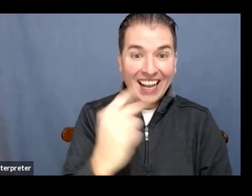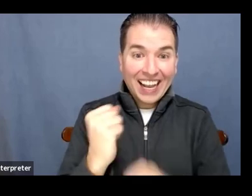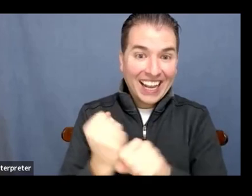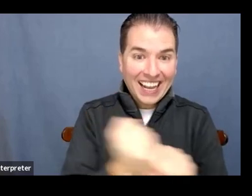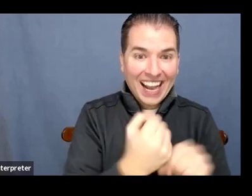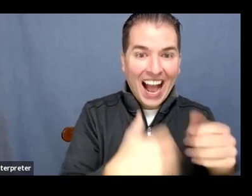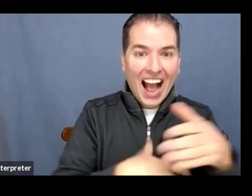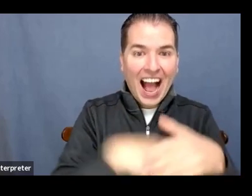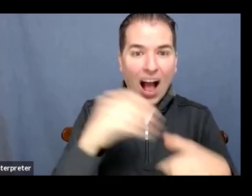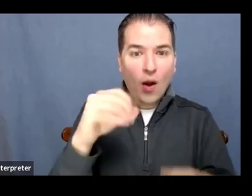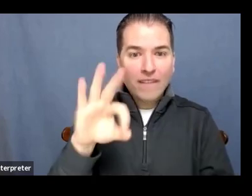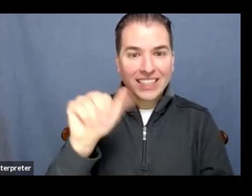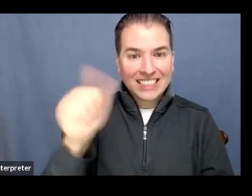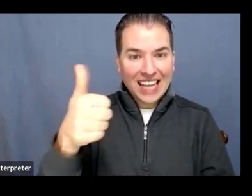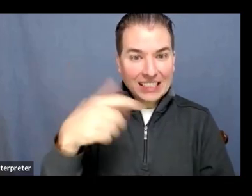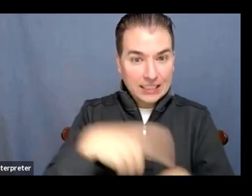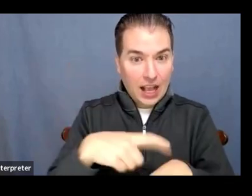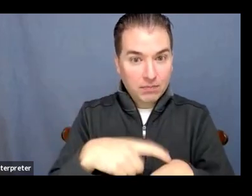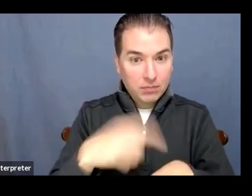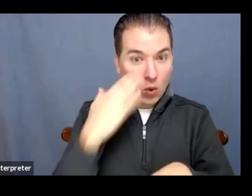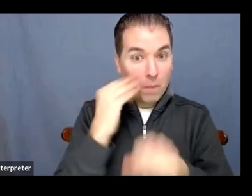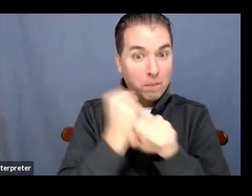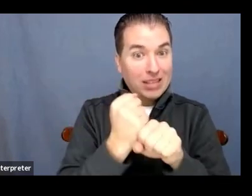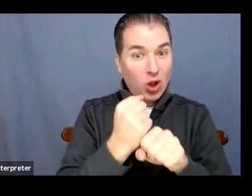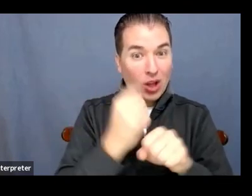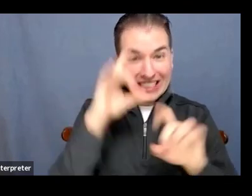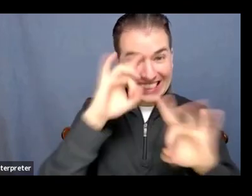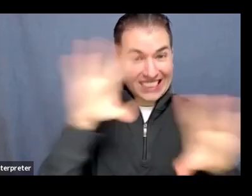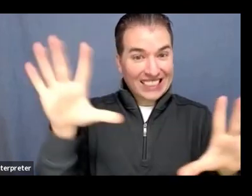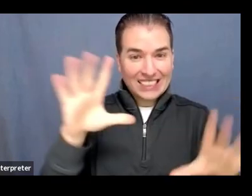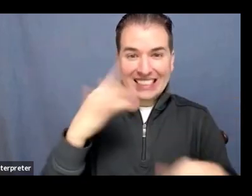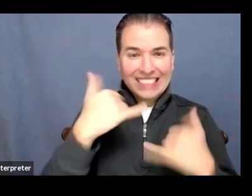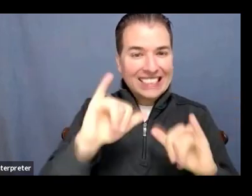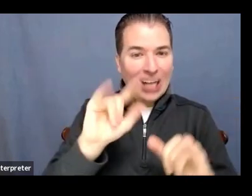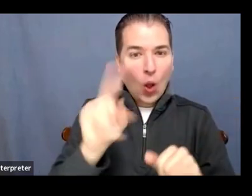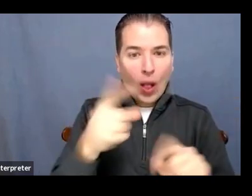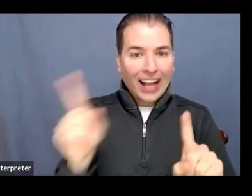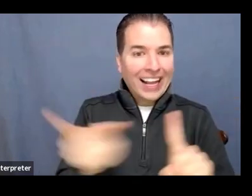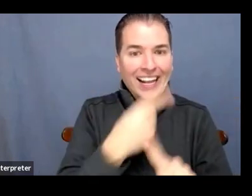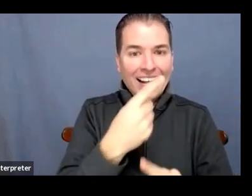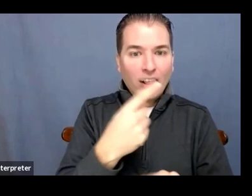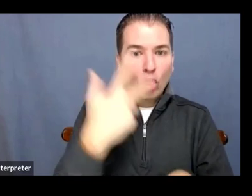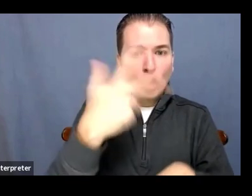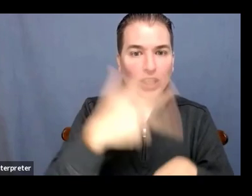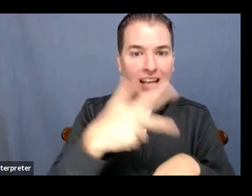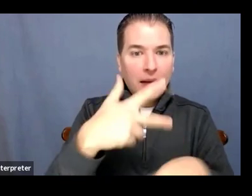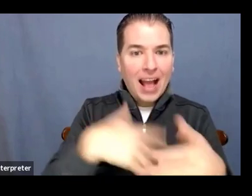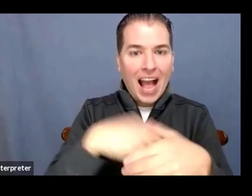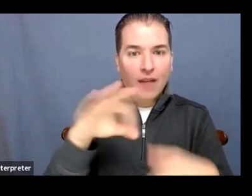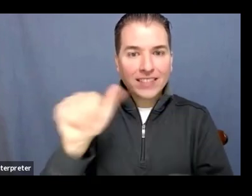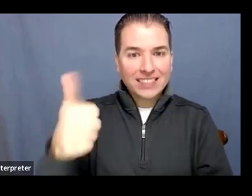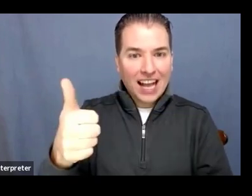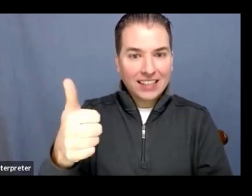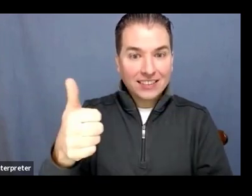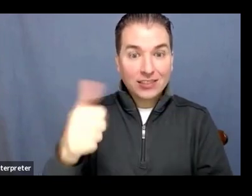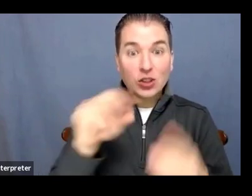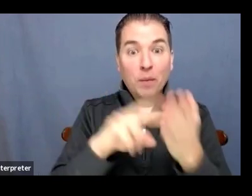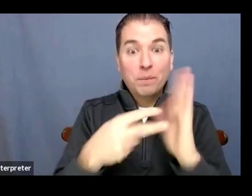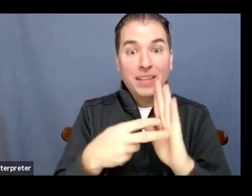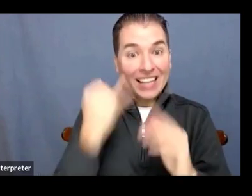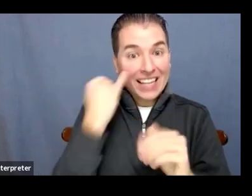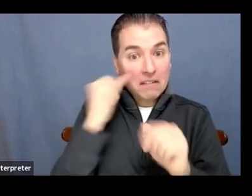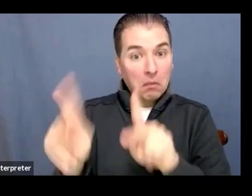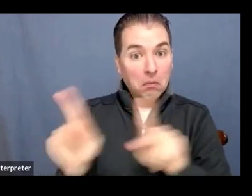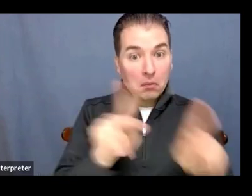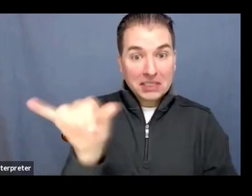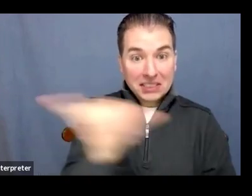they're going to fail. They're going to make an out. So you may try 10 different marketing ideas and maybe 3 of them are going to